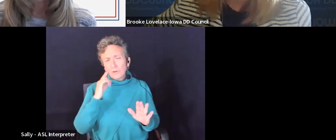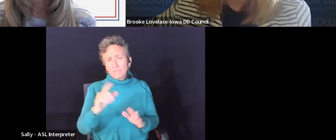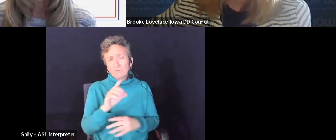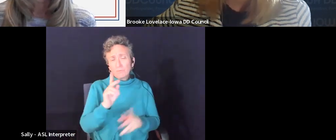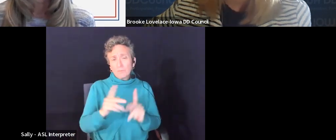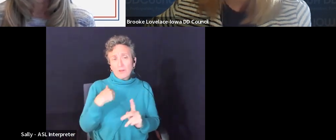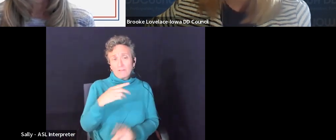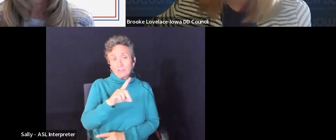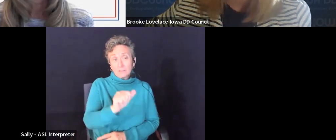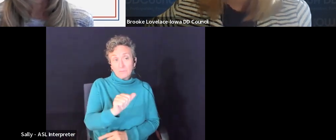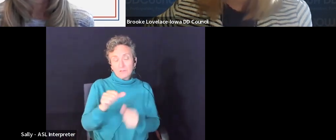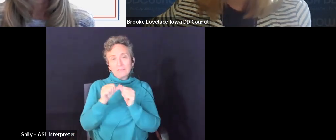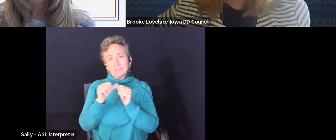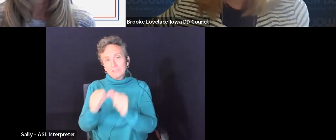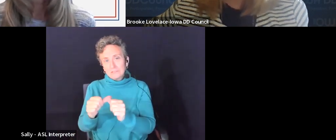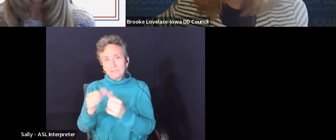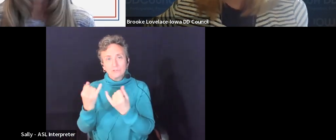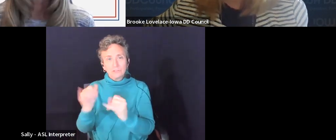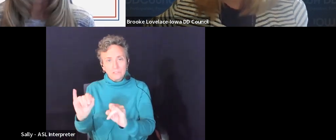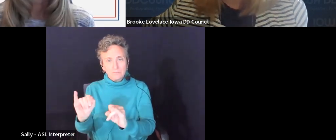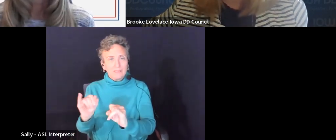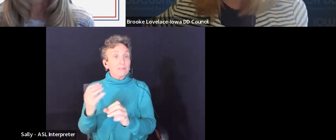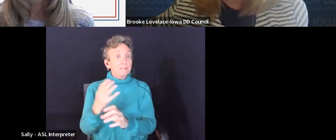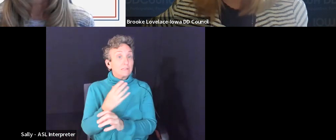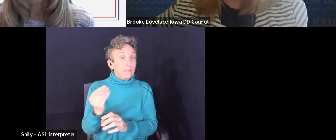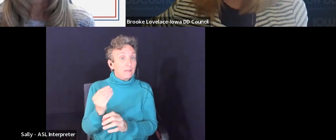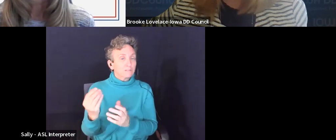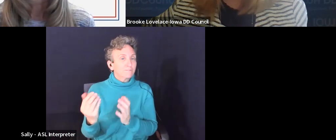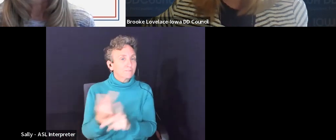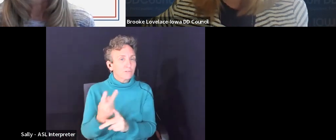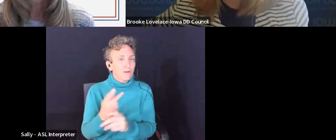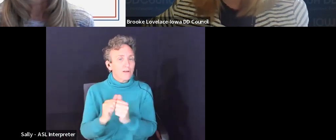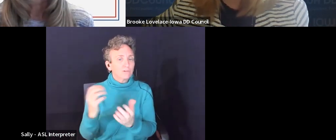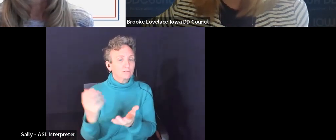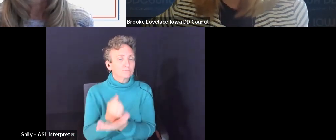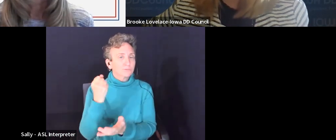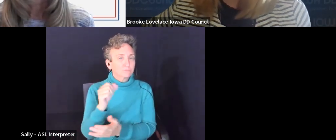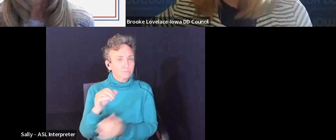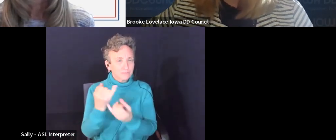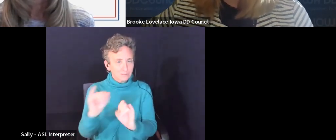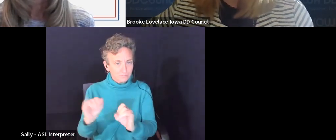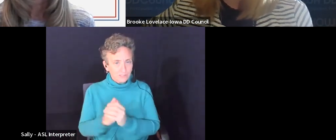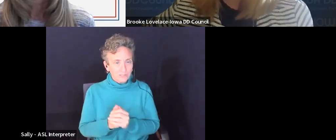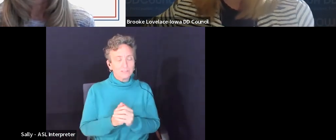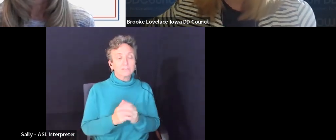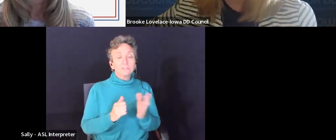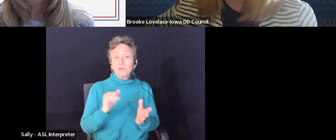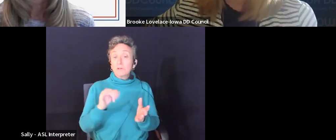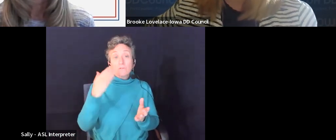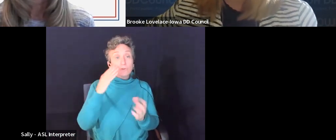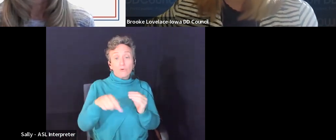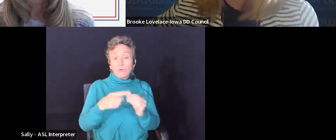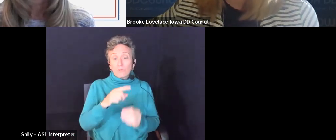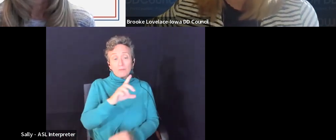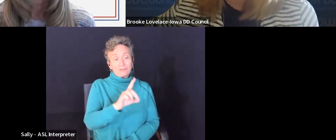and maintain independence, and our DD Council is really all about helping people do that. If you are familiar with the